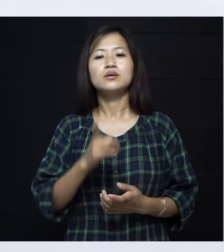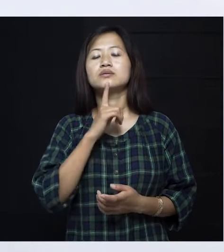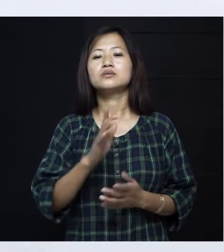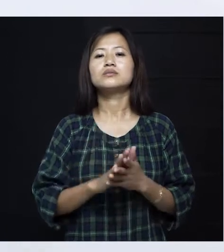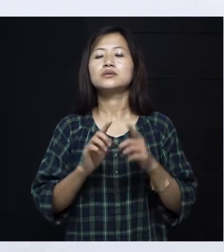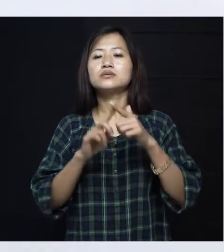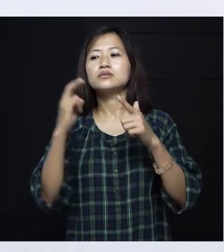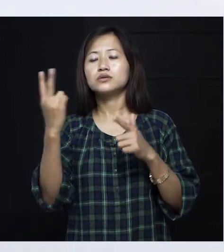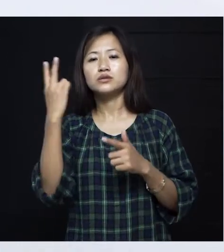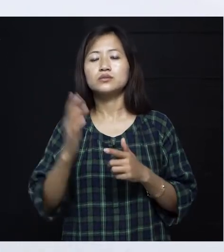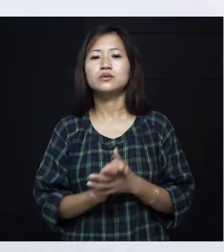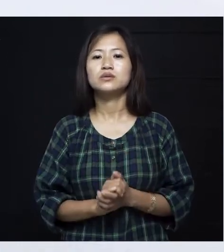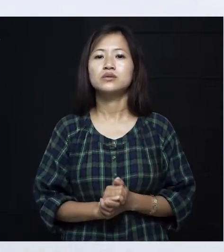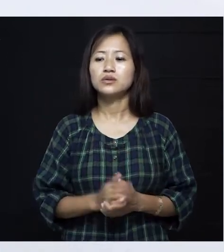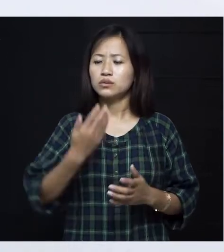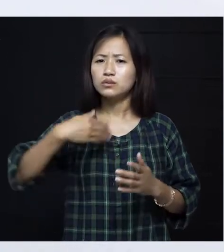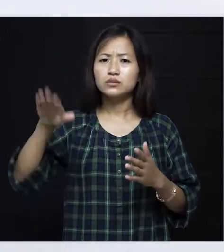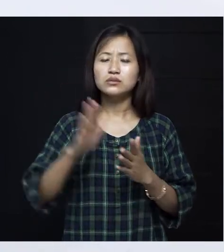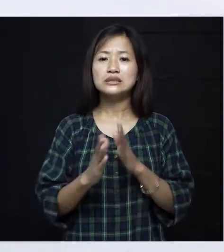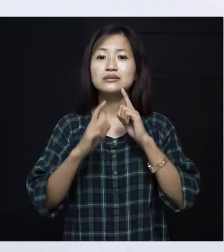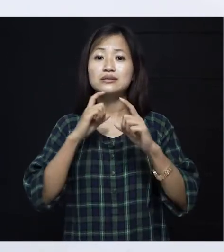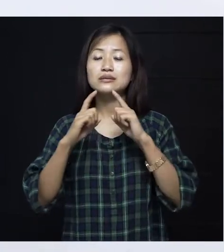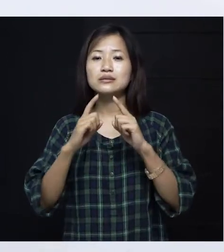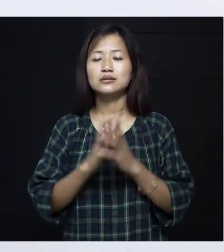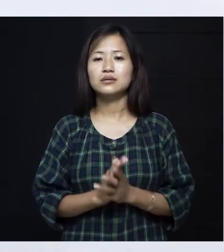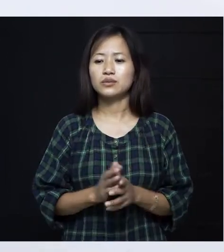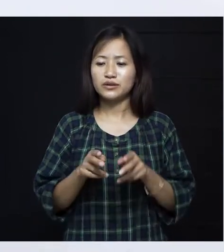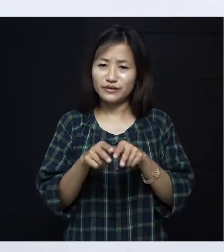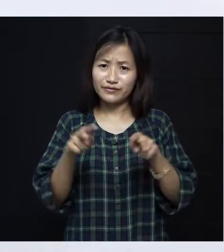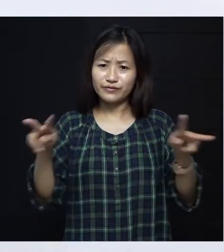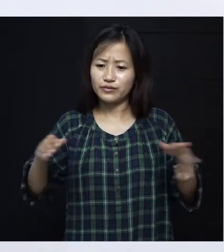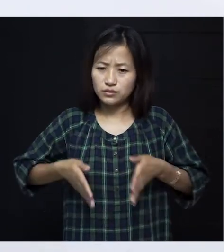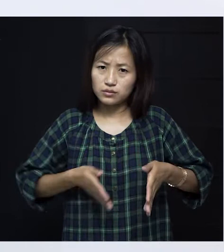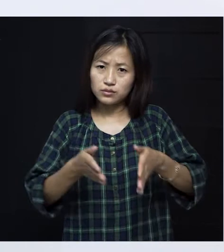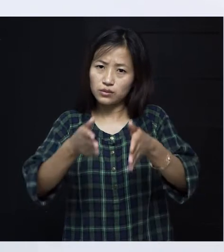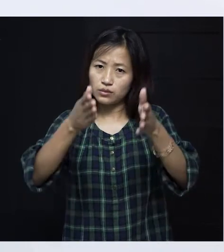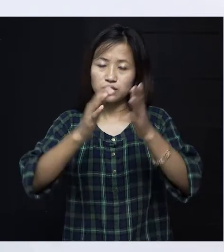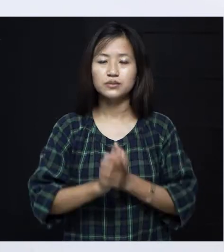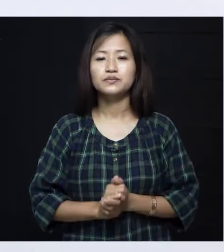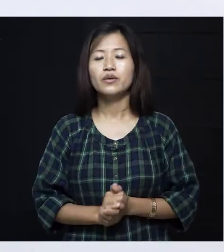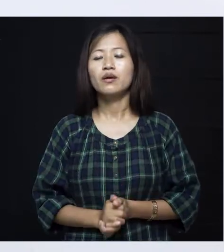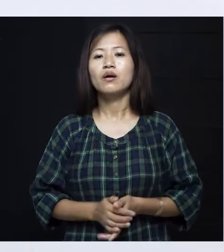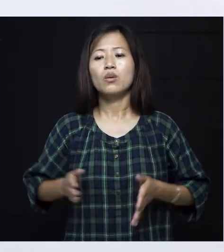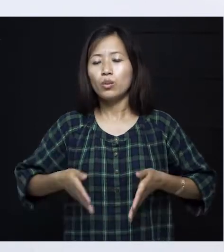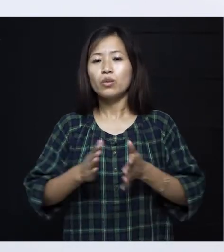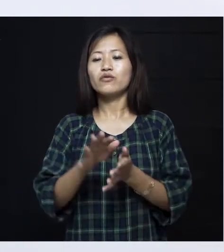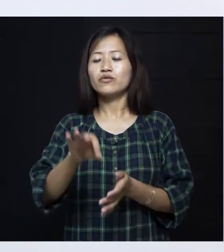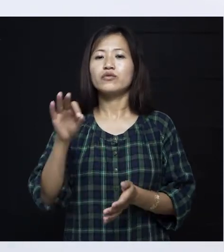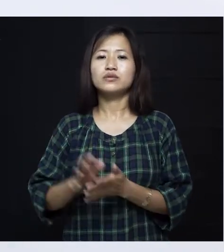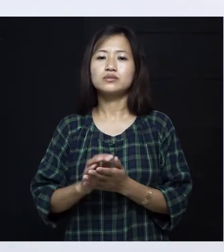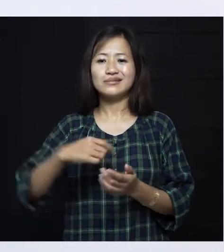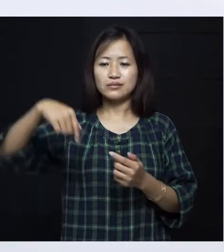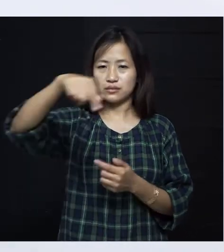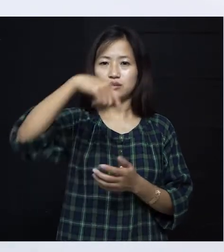say transport, we are going to discuss about the different roads, okay? The different roadways that we find around